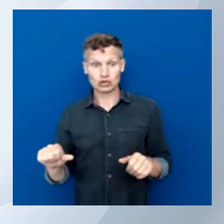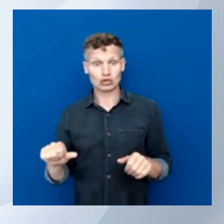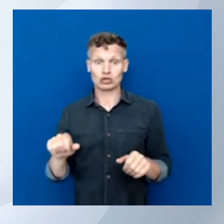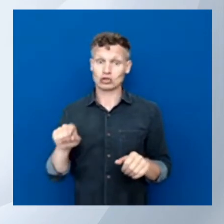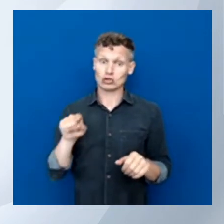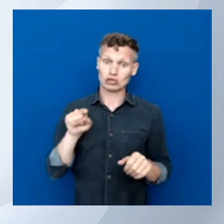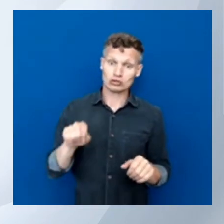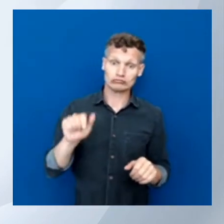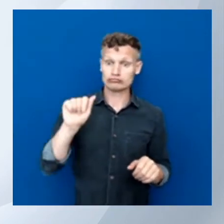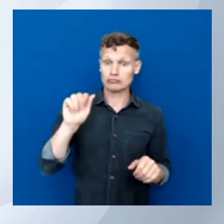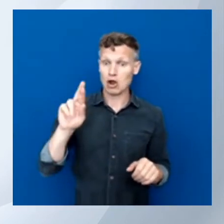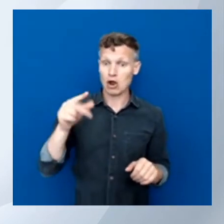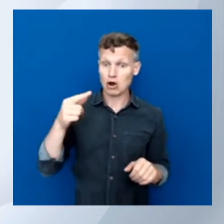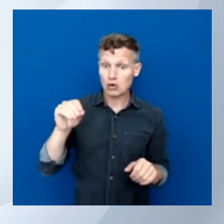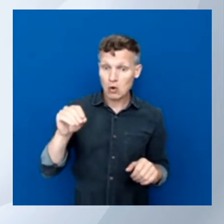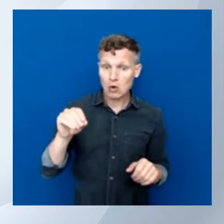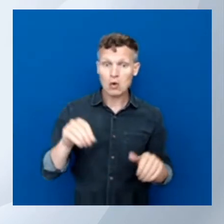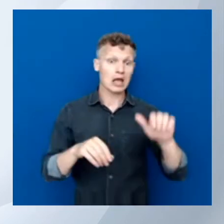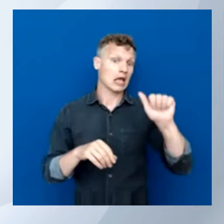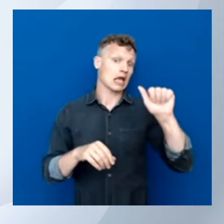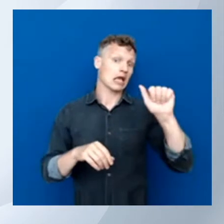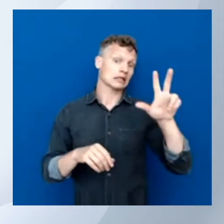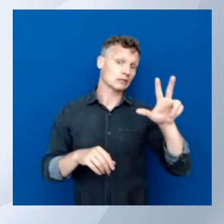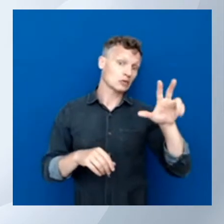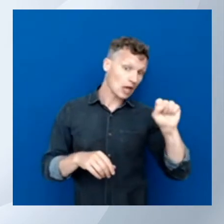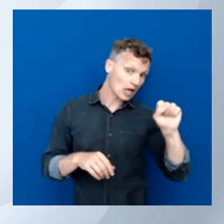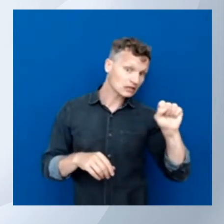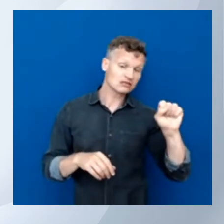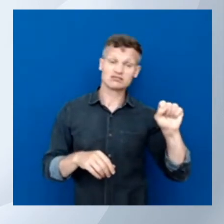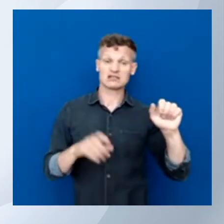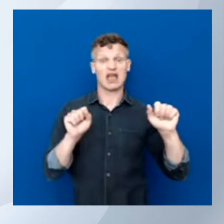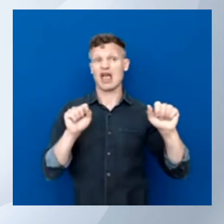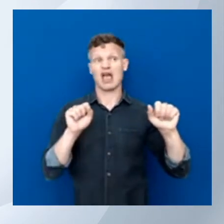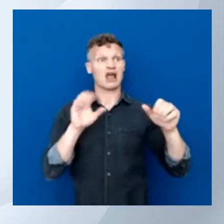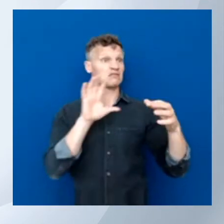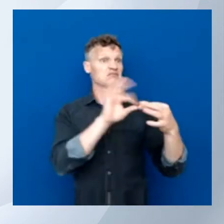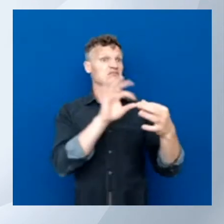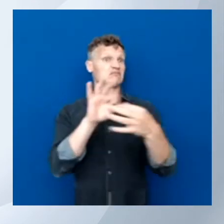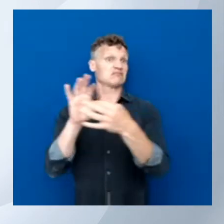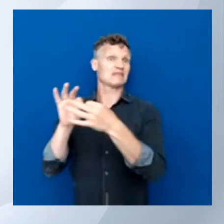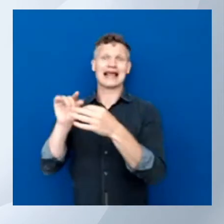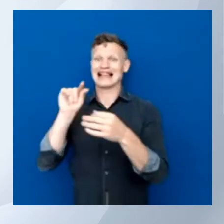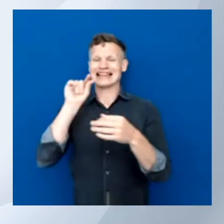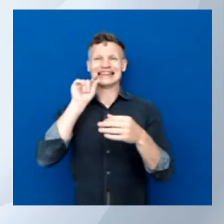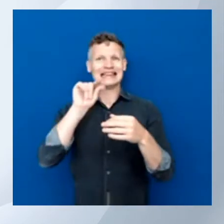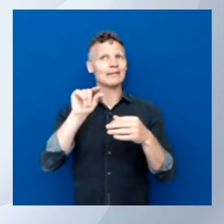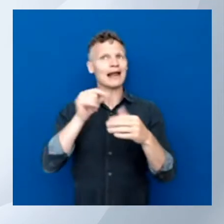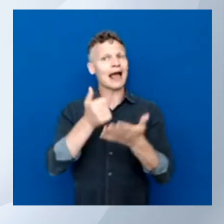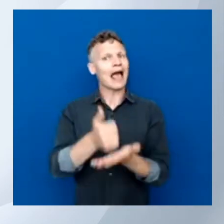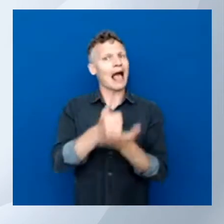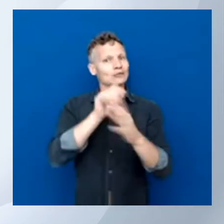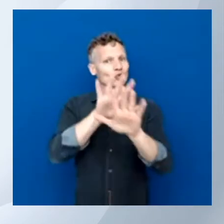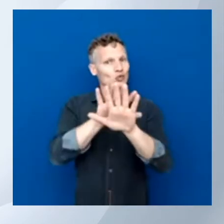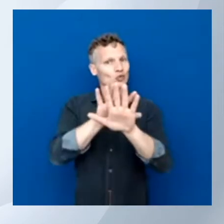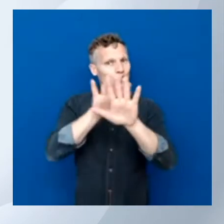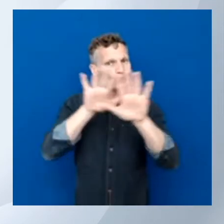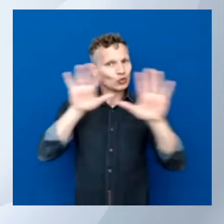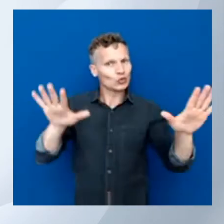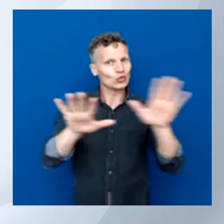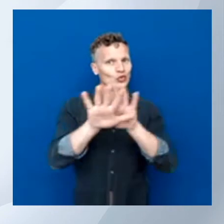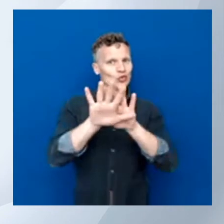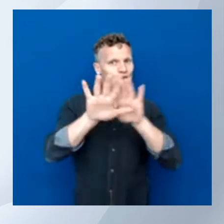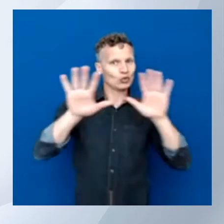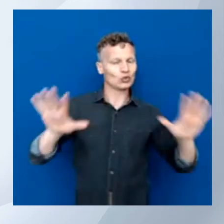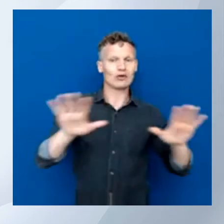other networks all over the world, and you're kind of decoupling. It's yet another bit of resiliency, not having a dependency on